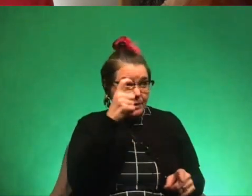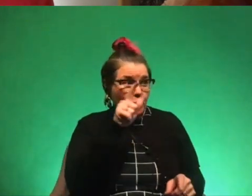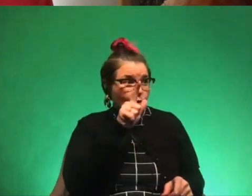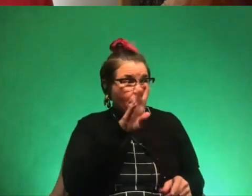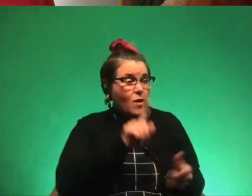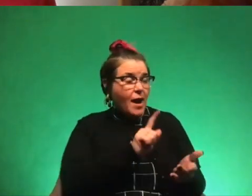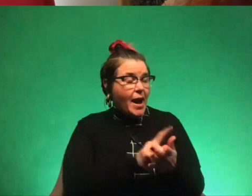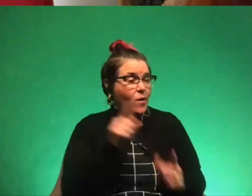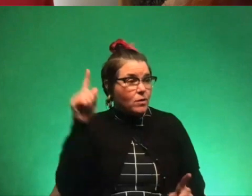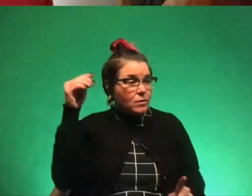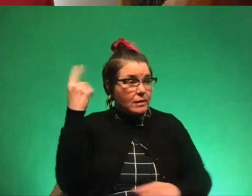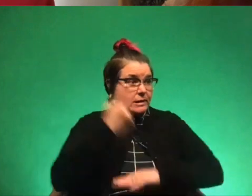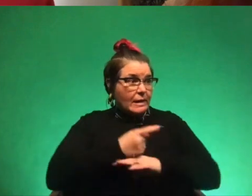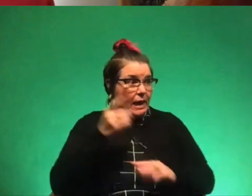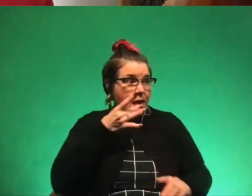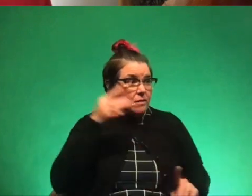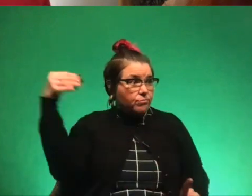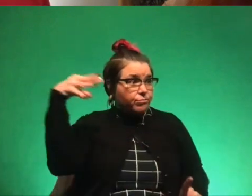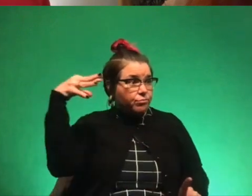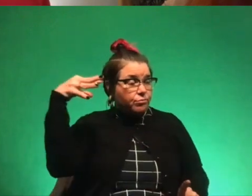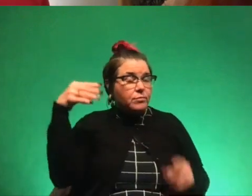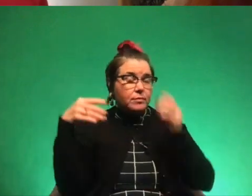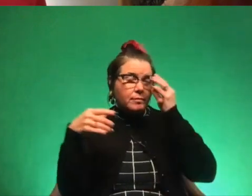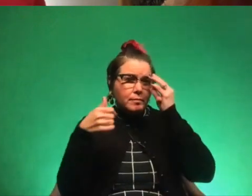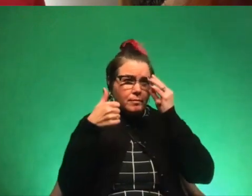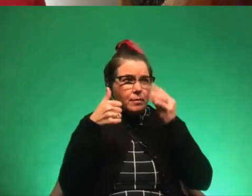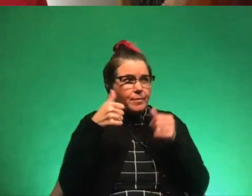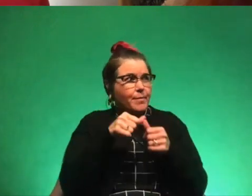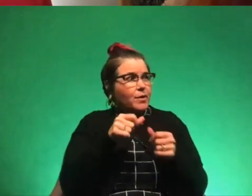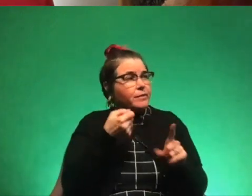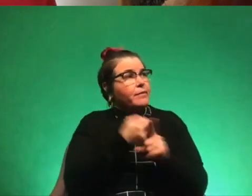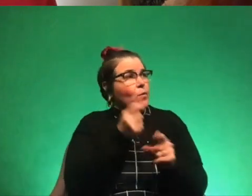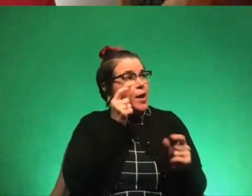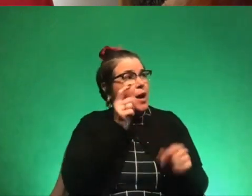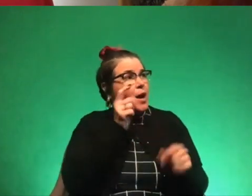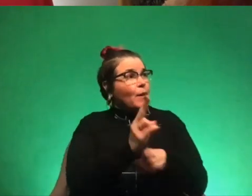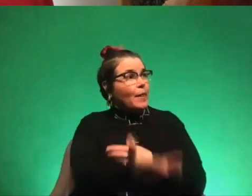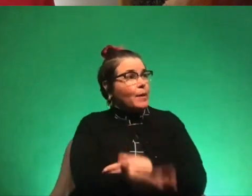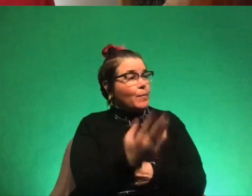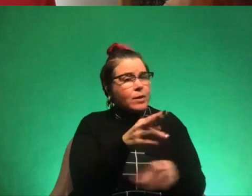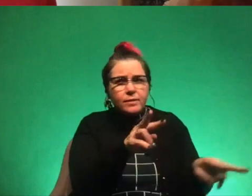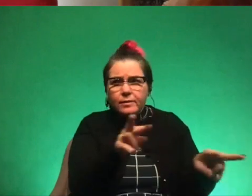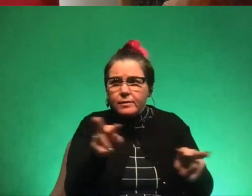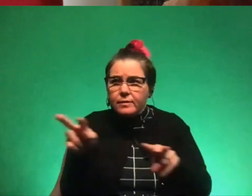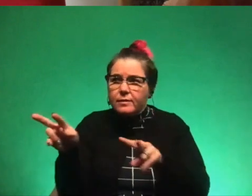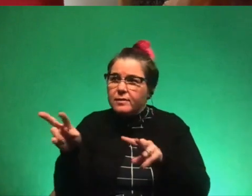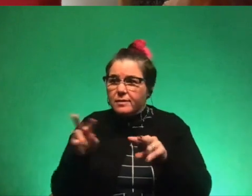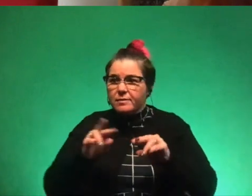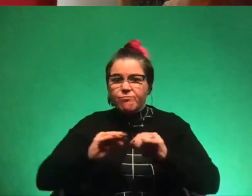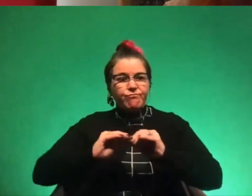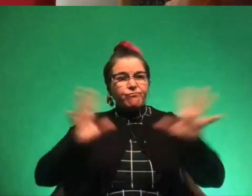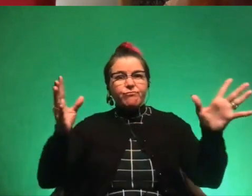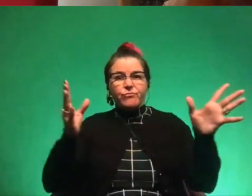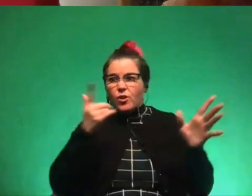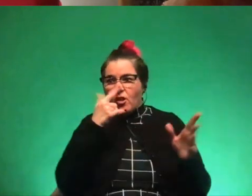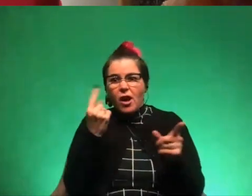daylight. I remember sort of just happened to wake up at 2 a.m. one day and looked out and it was broad daylight.